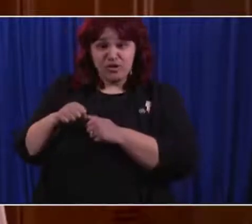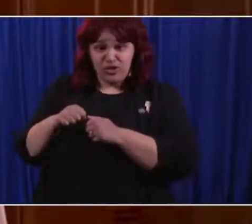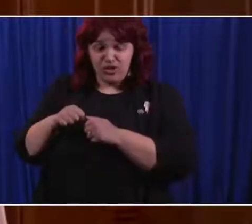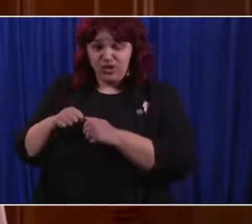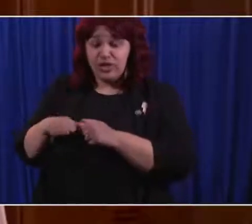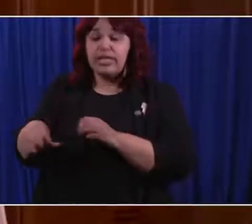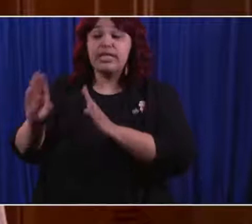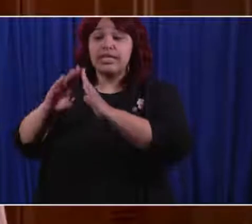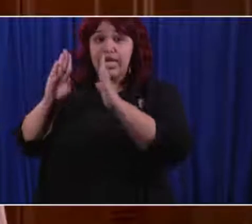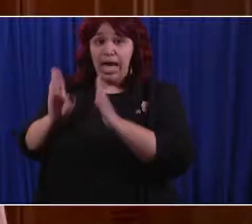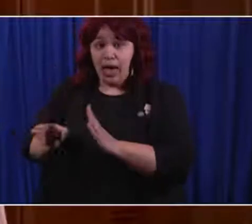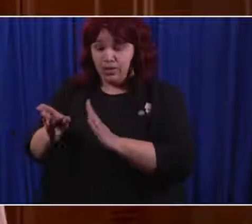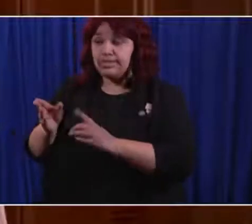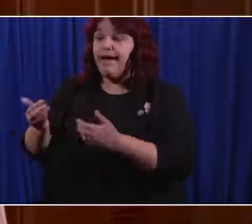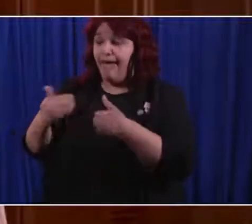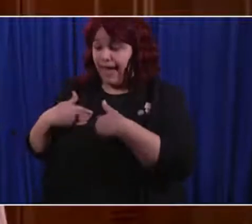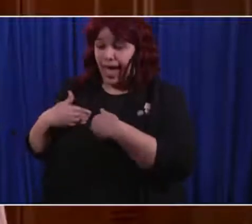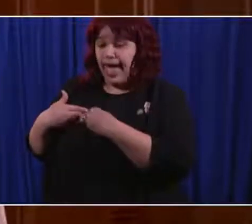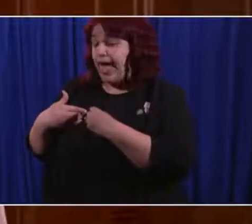passed and